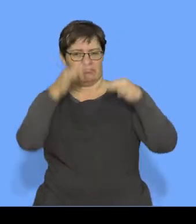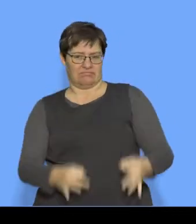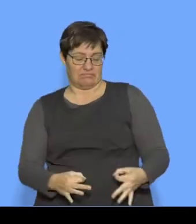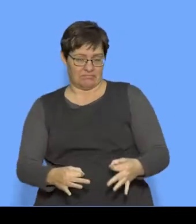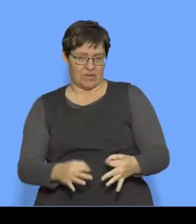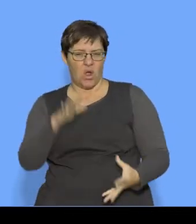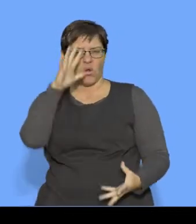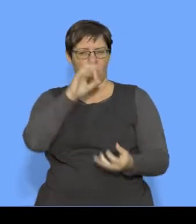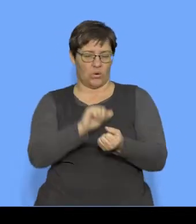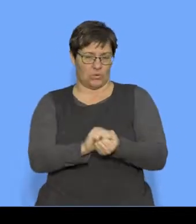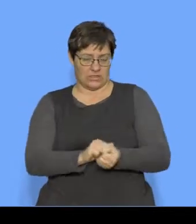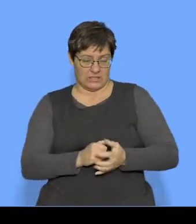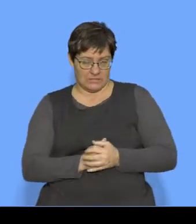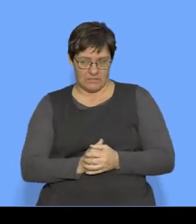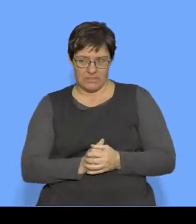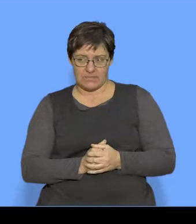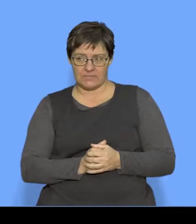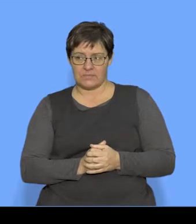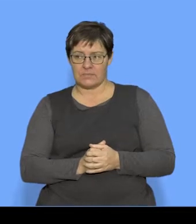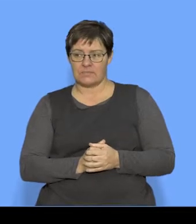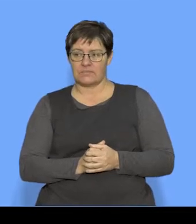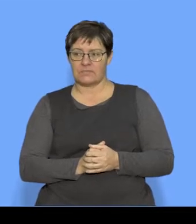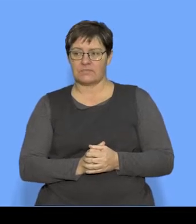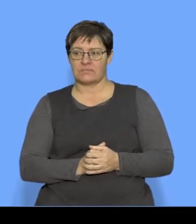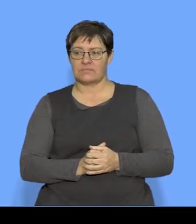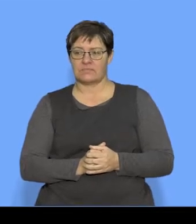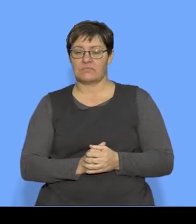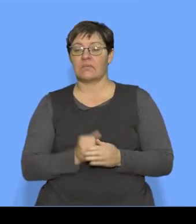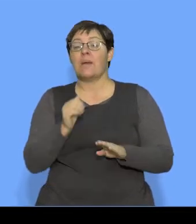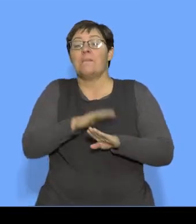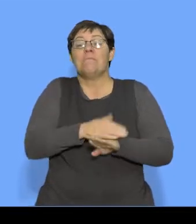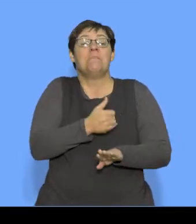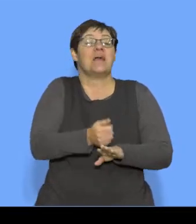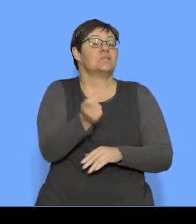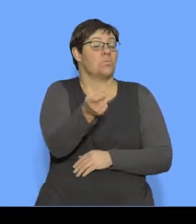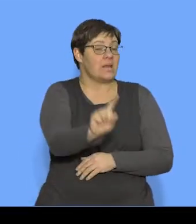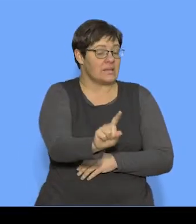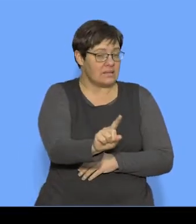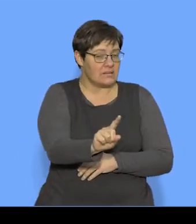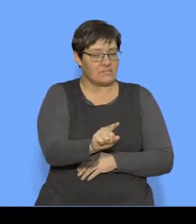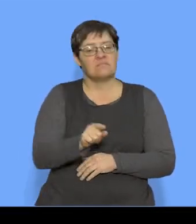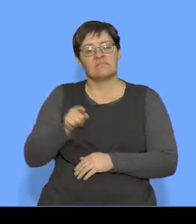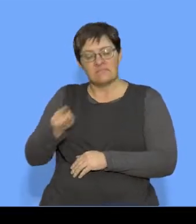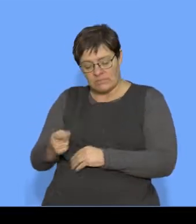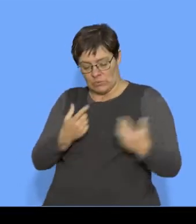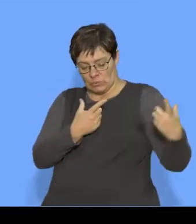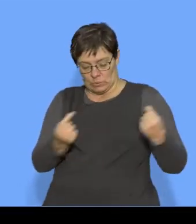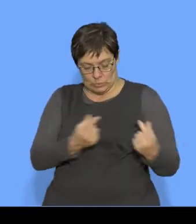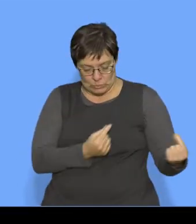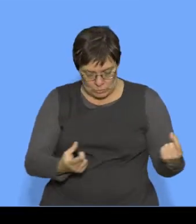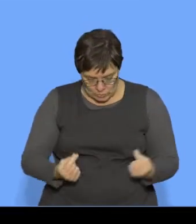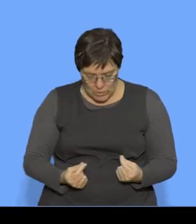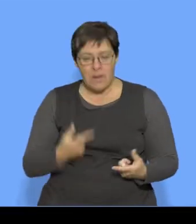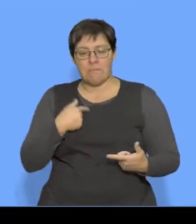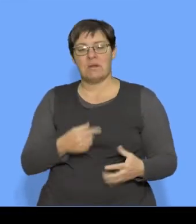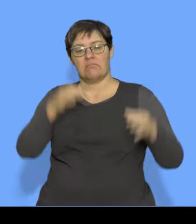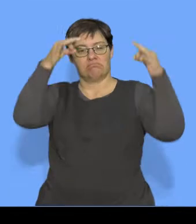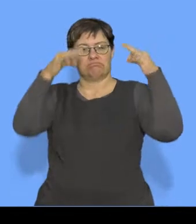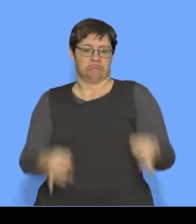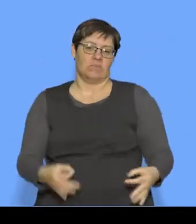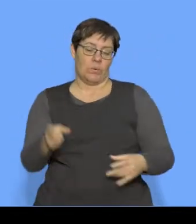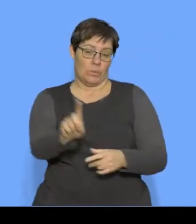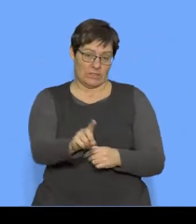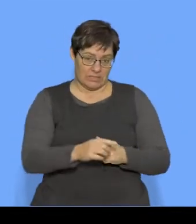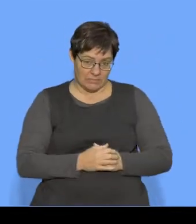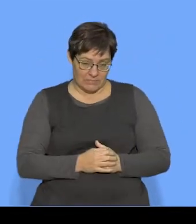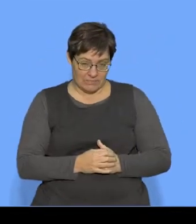this will be make a conclusion based on what you have done in terms of your working out,